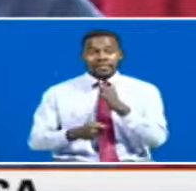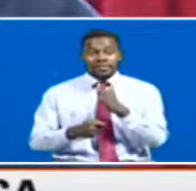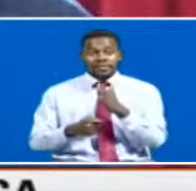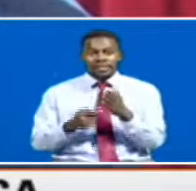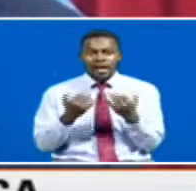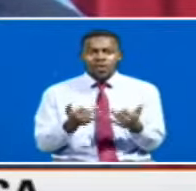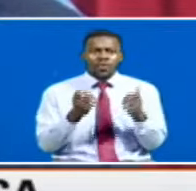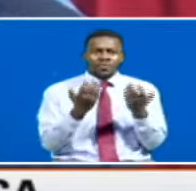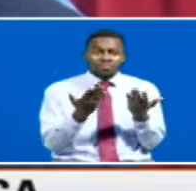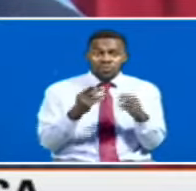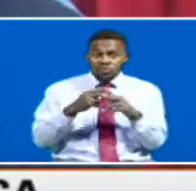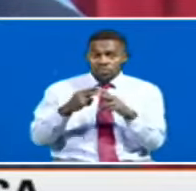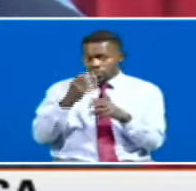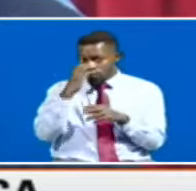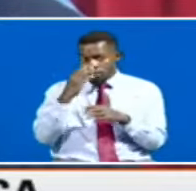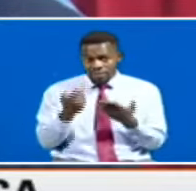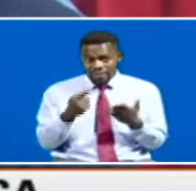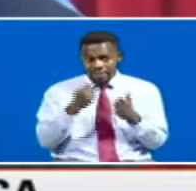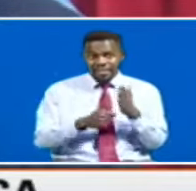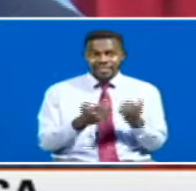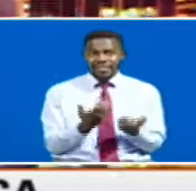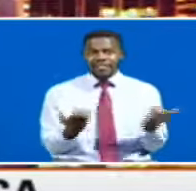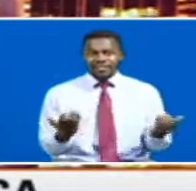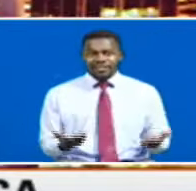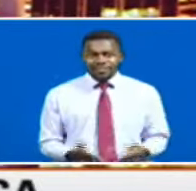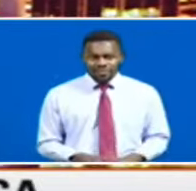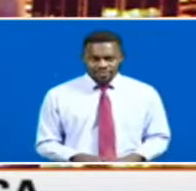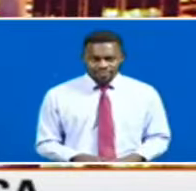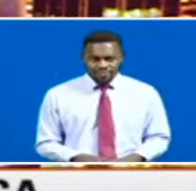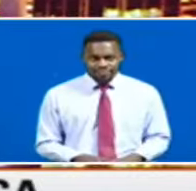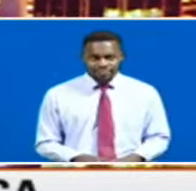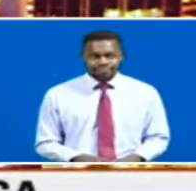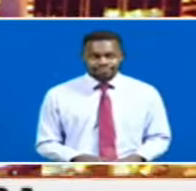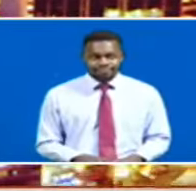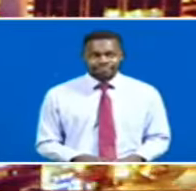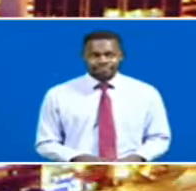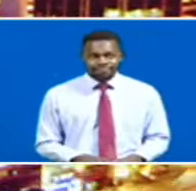child, we tax that one. Bandari Mombasa.